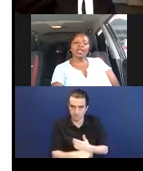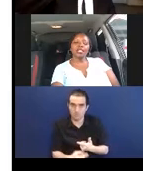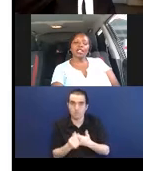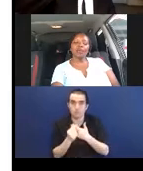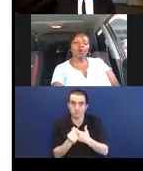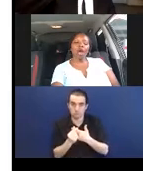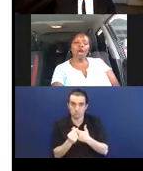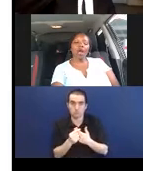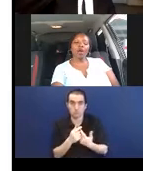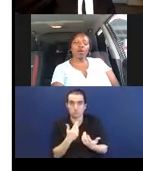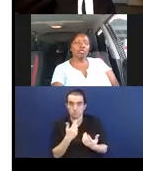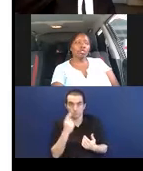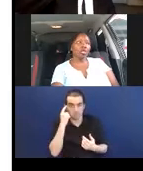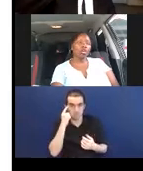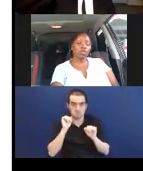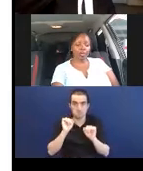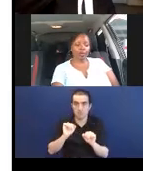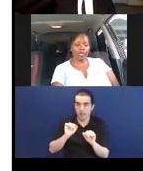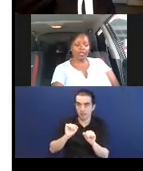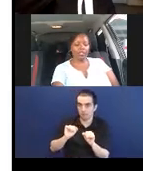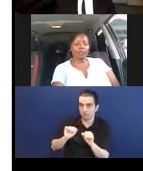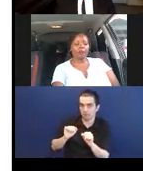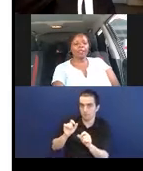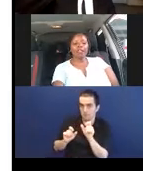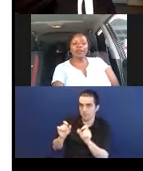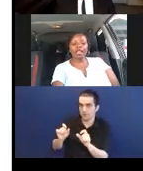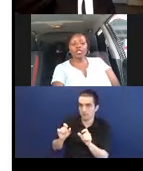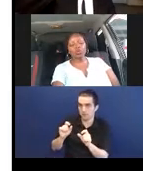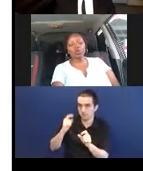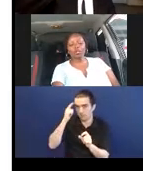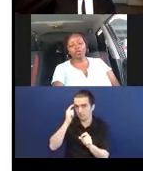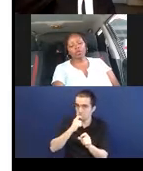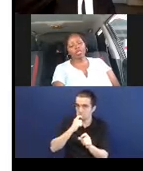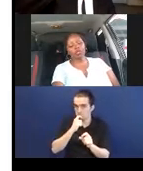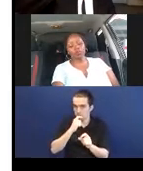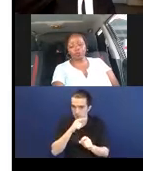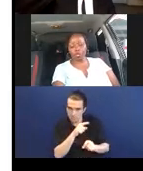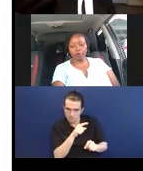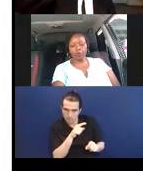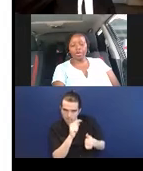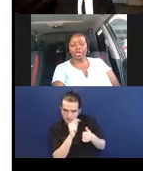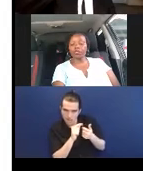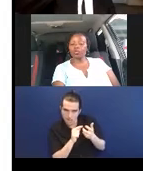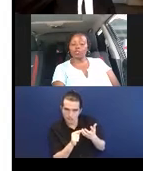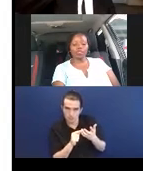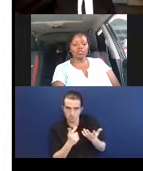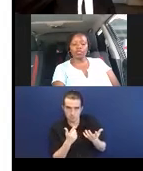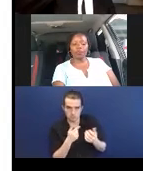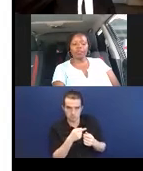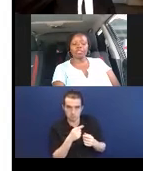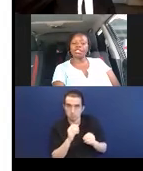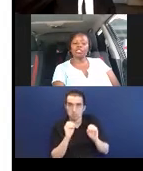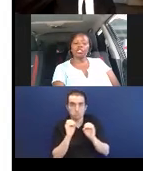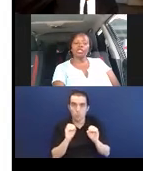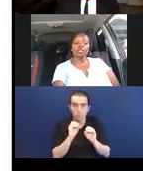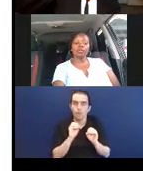it denies him or her a core human right. The right to equal recognition before the law, Article 12 does not